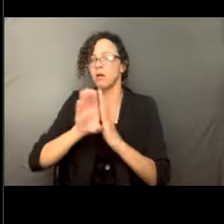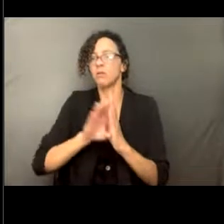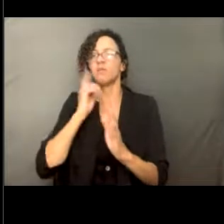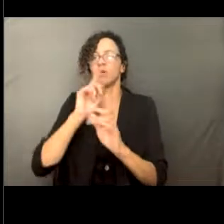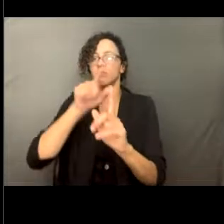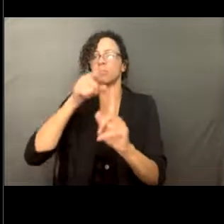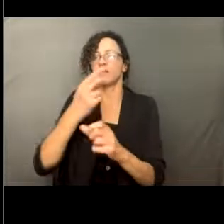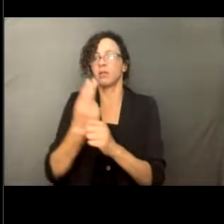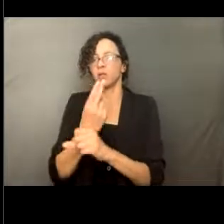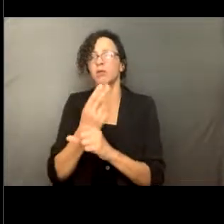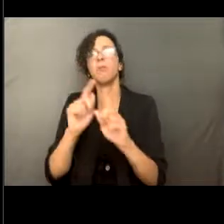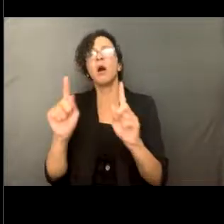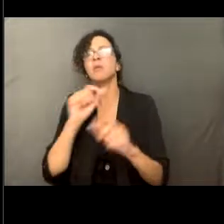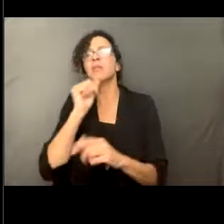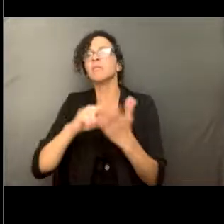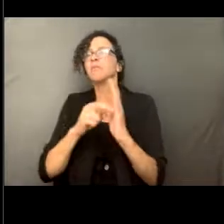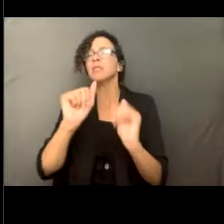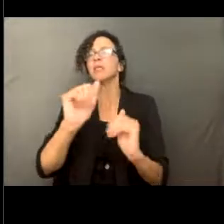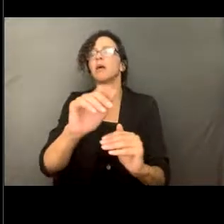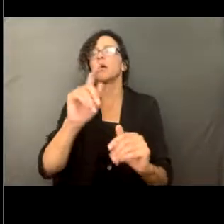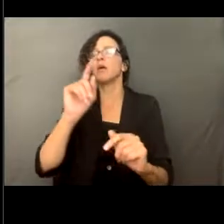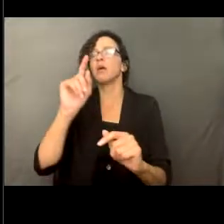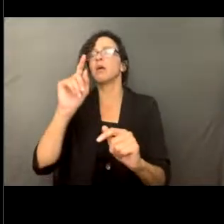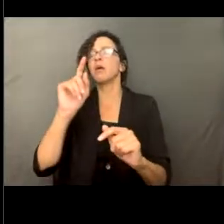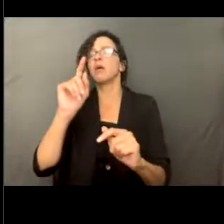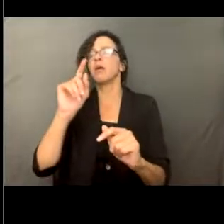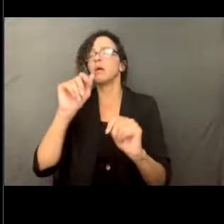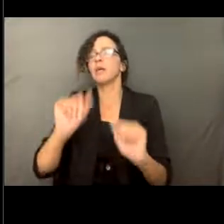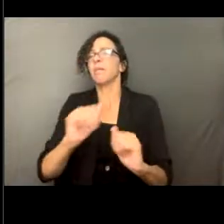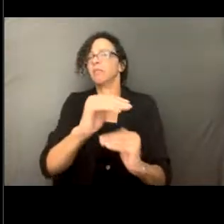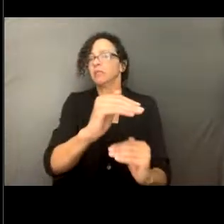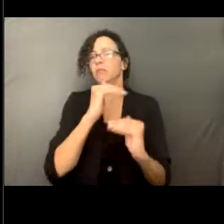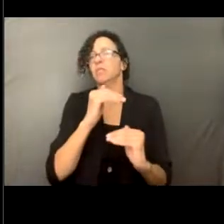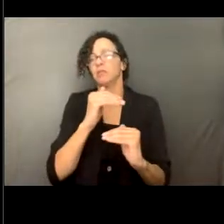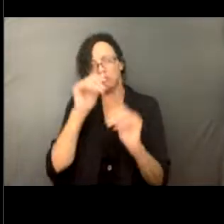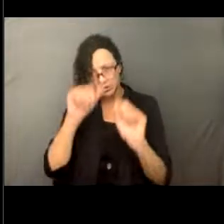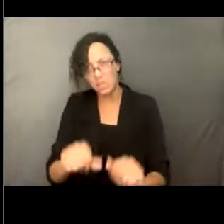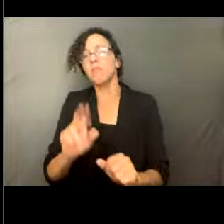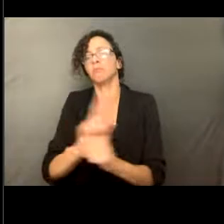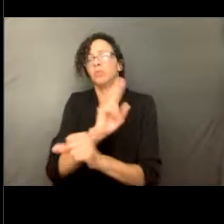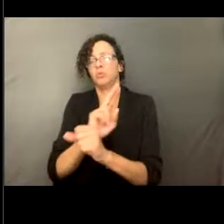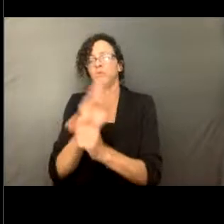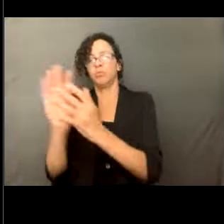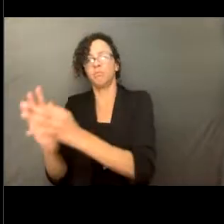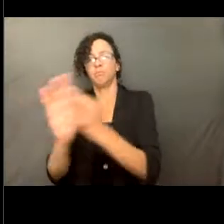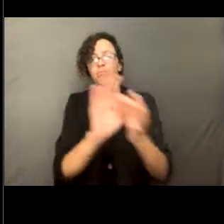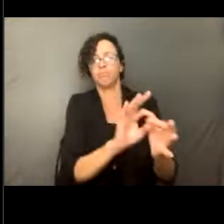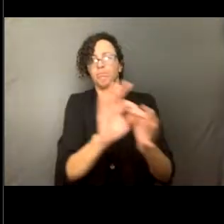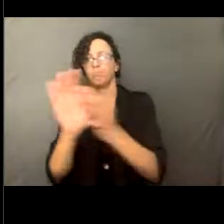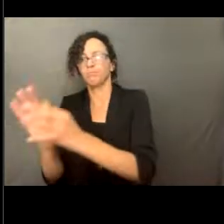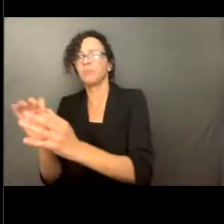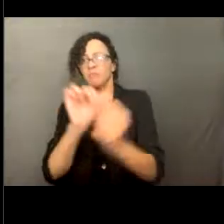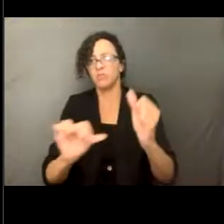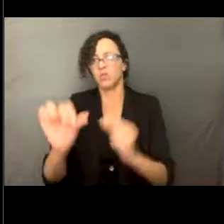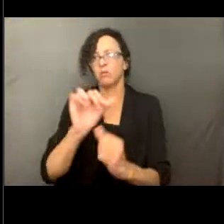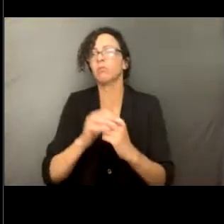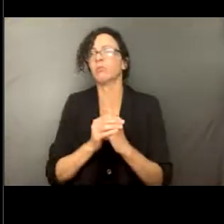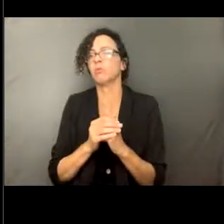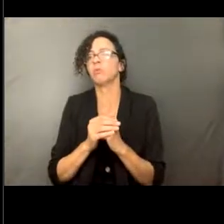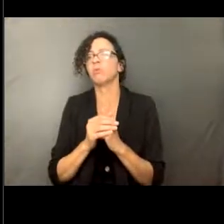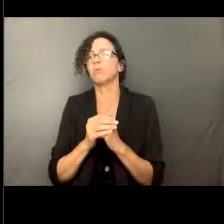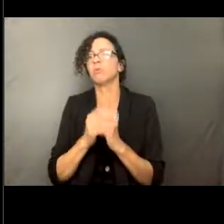be used in tandem with one another. So in taking stock of what is already out there, we had kind